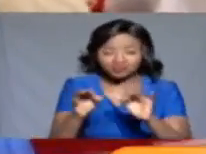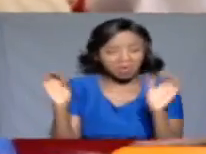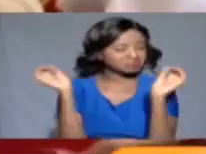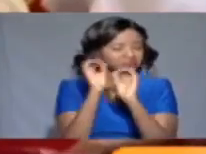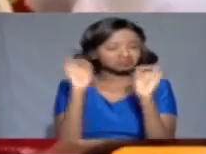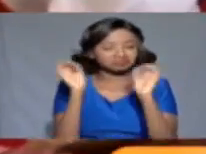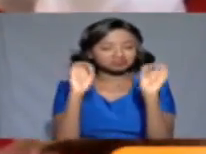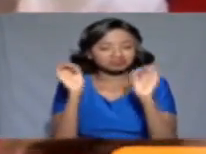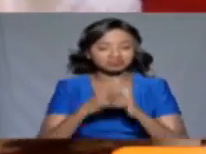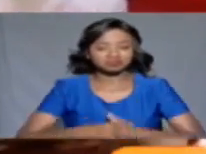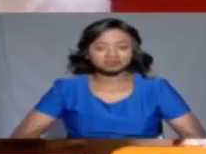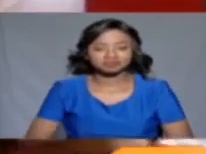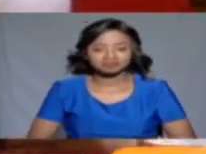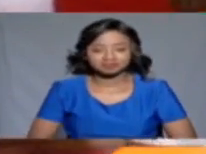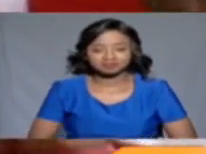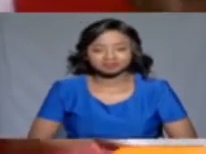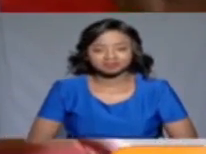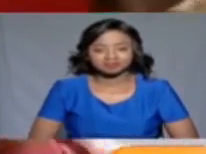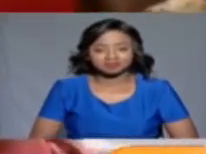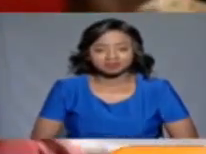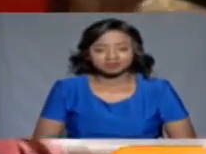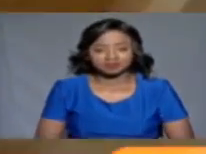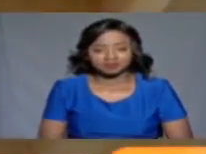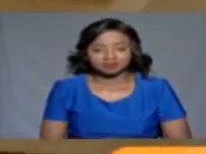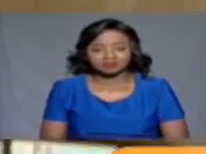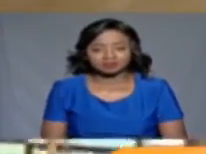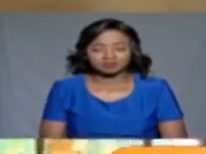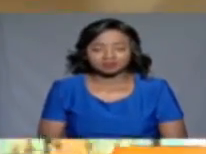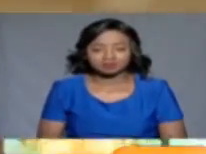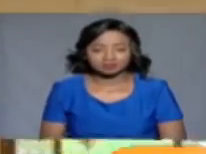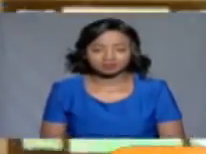Muslim grounds, as has always been the practice.